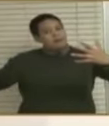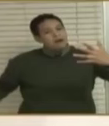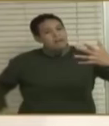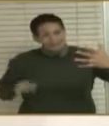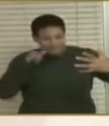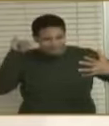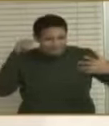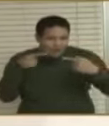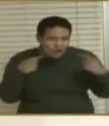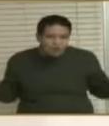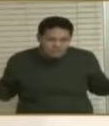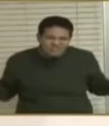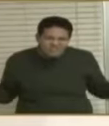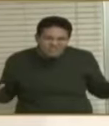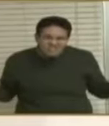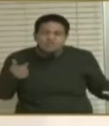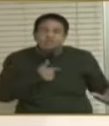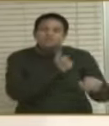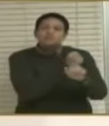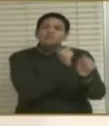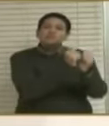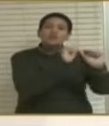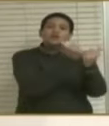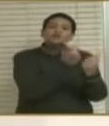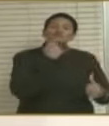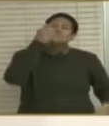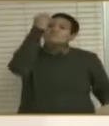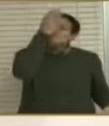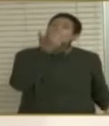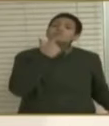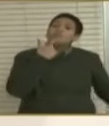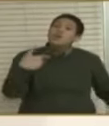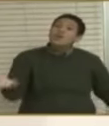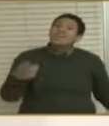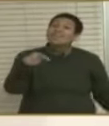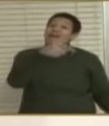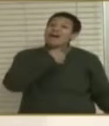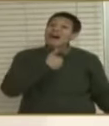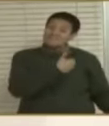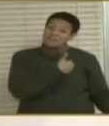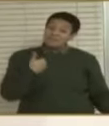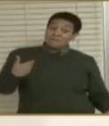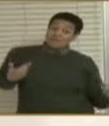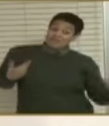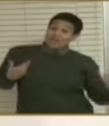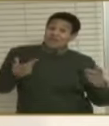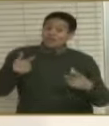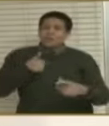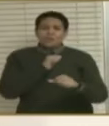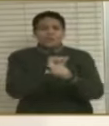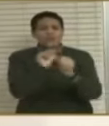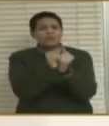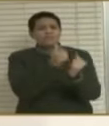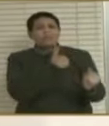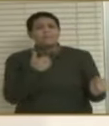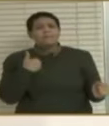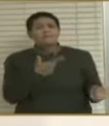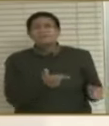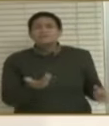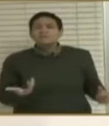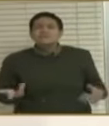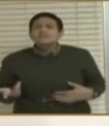the association to the extent that they have their members. They are also working with their members to the extent